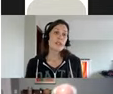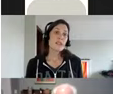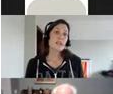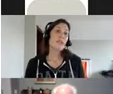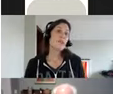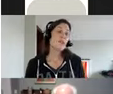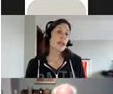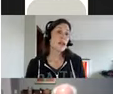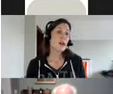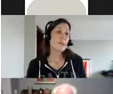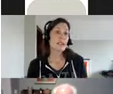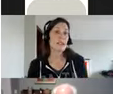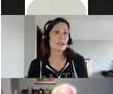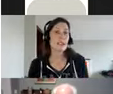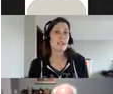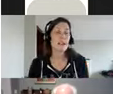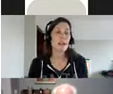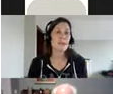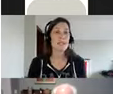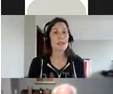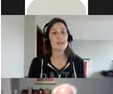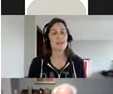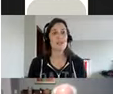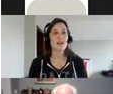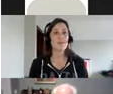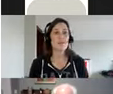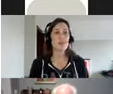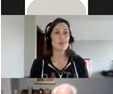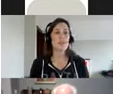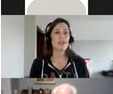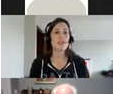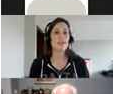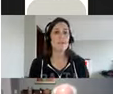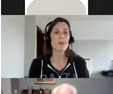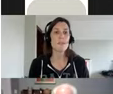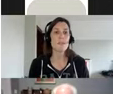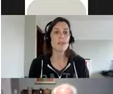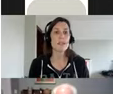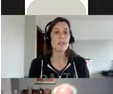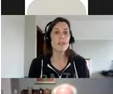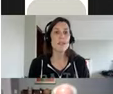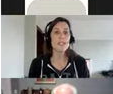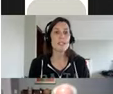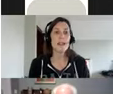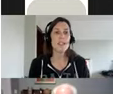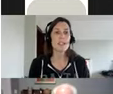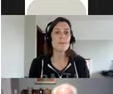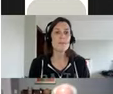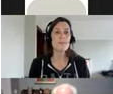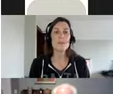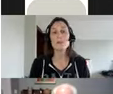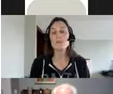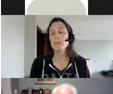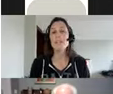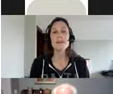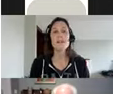So just a few take-home messages, because I think these are you know, particularly important points, you know, especially as